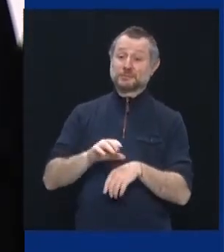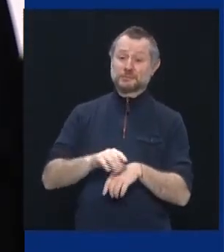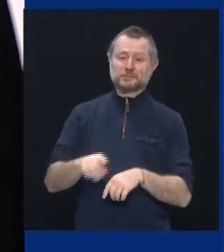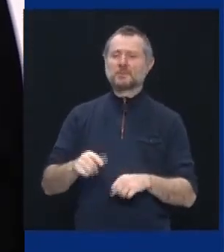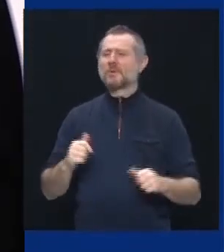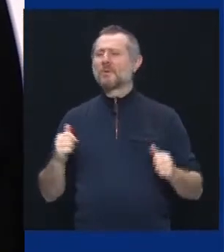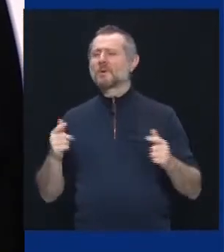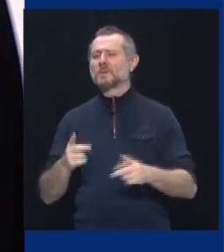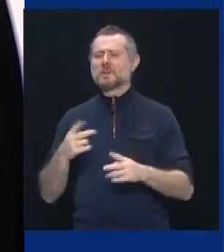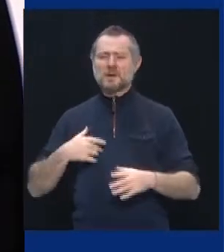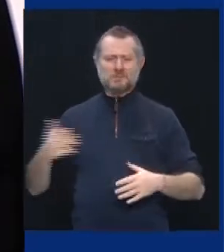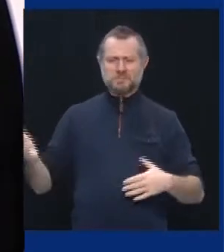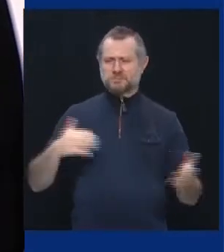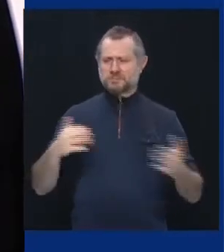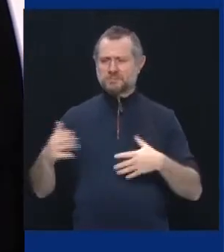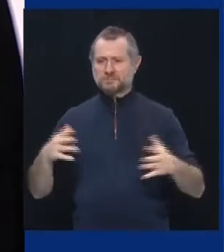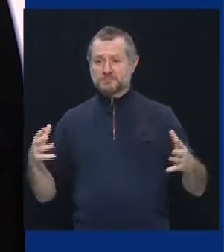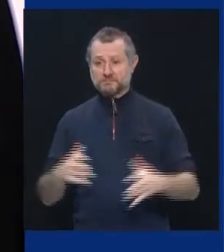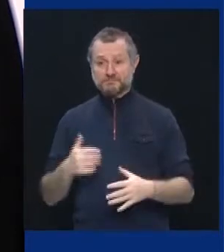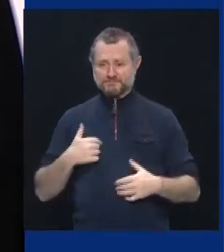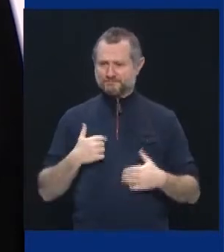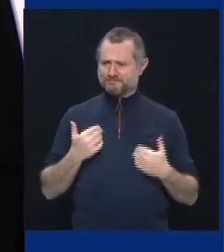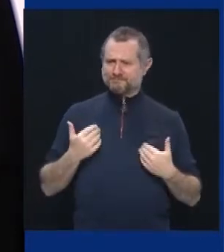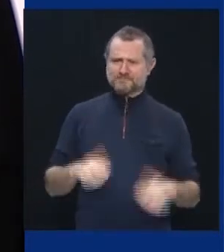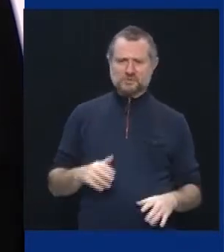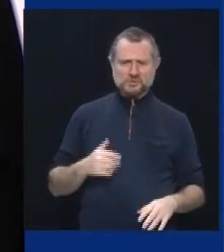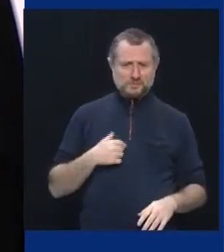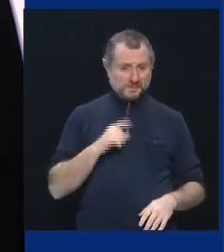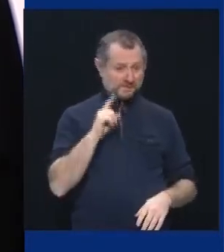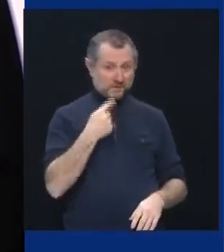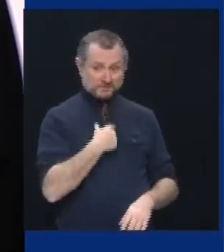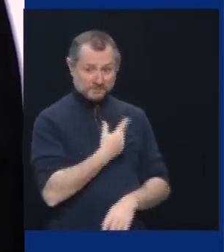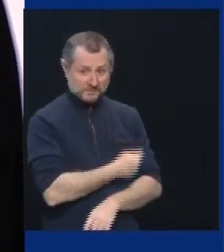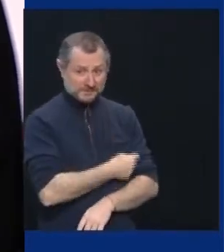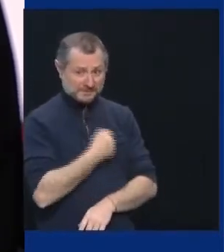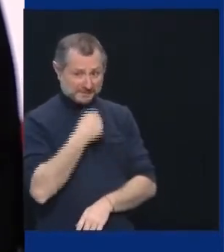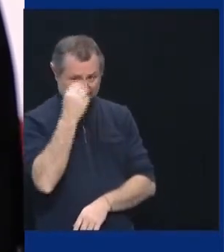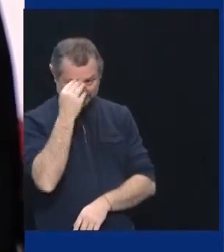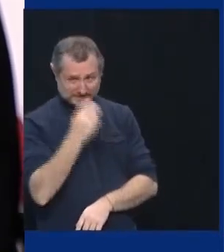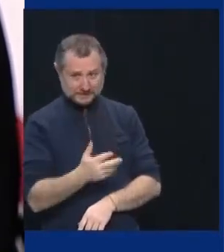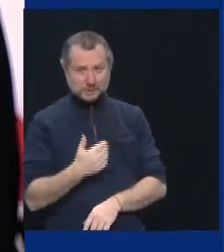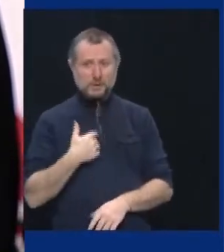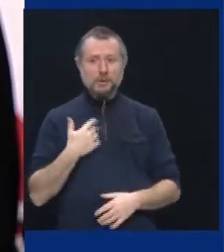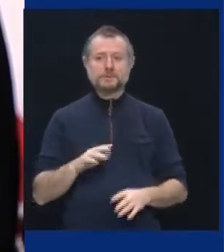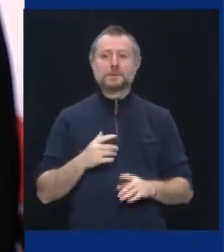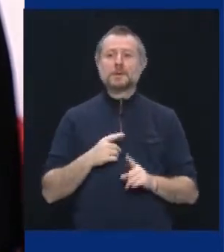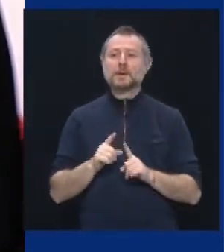together, I took my first shot, Governor, so I'm a little bit ahead of you.